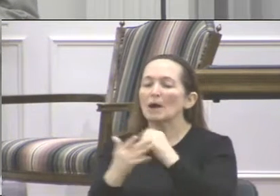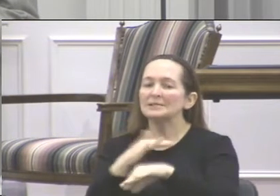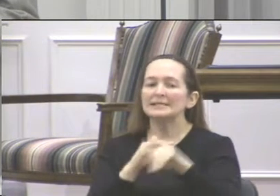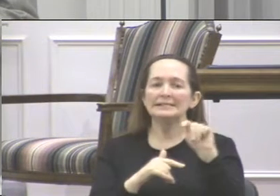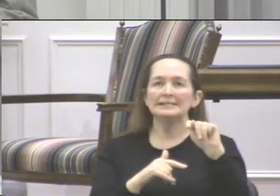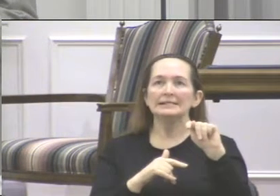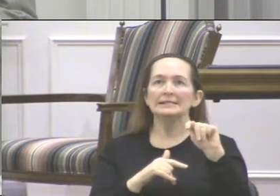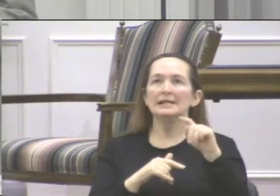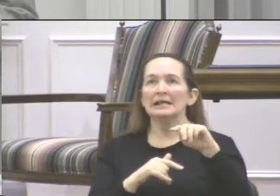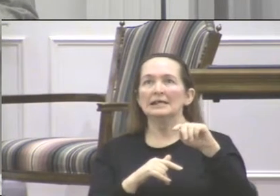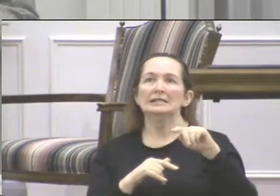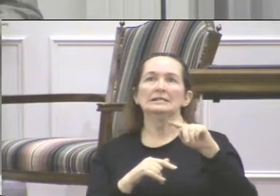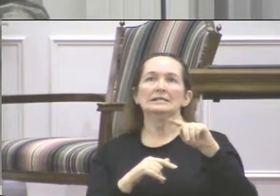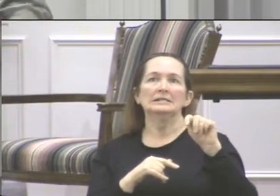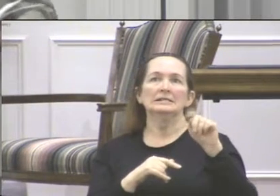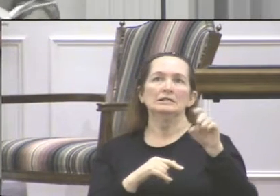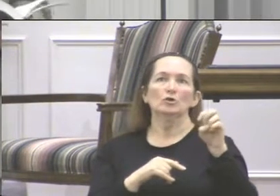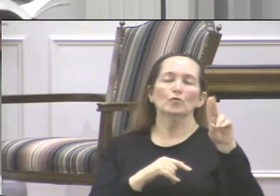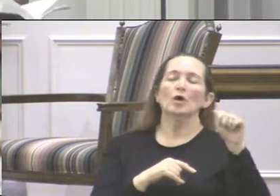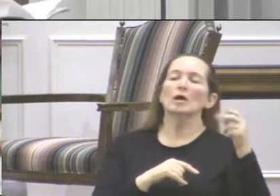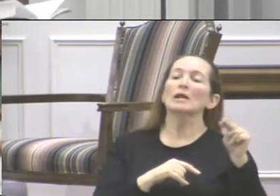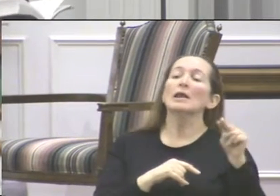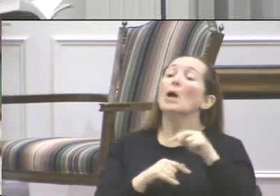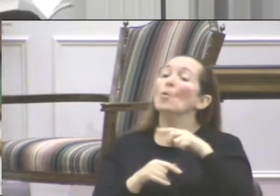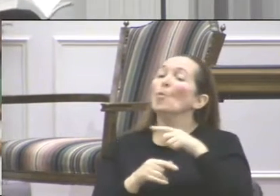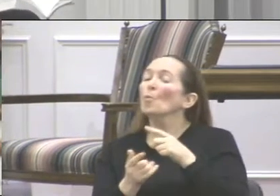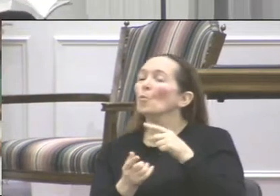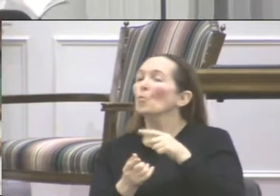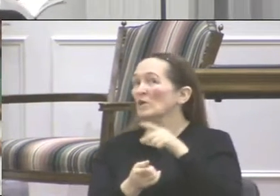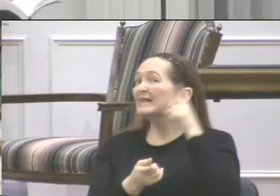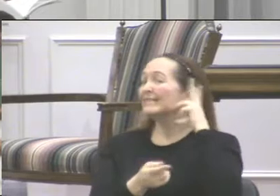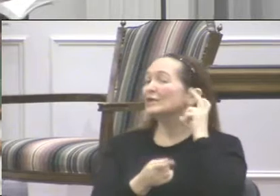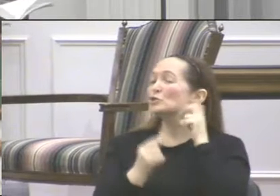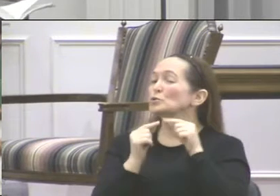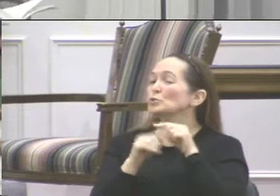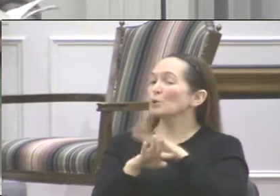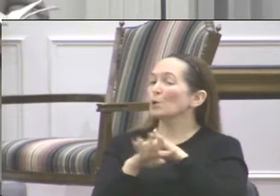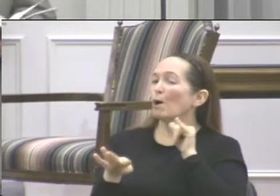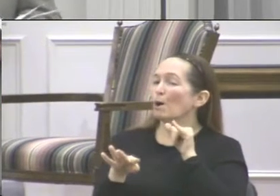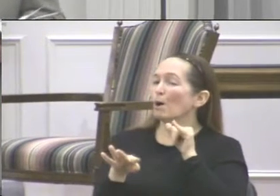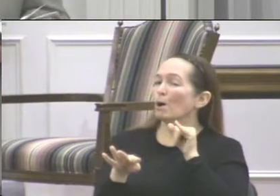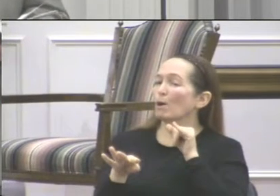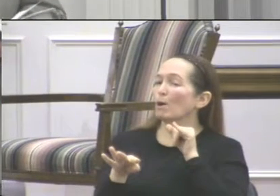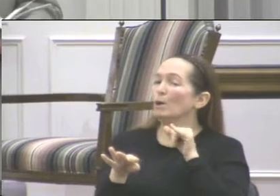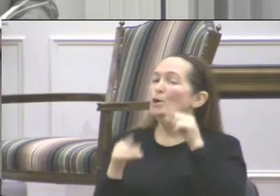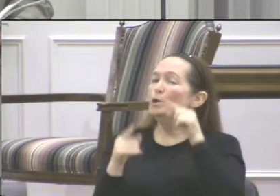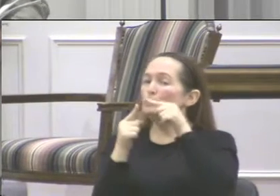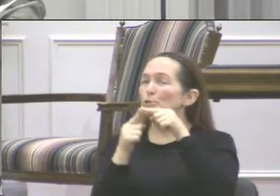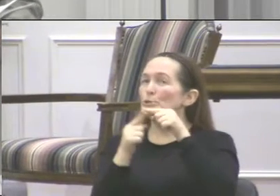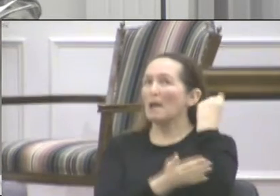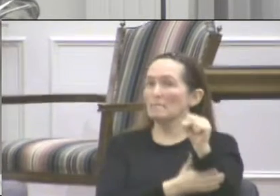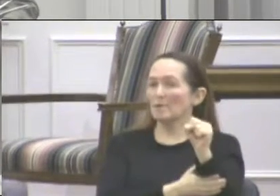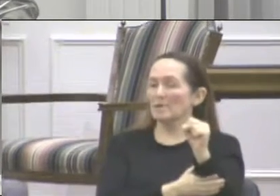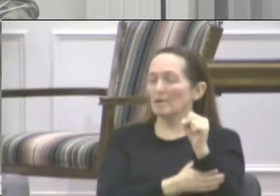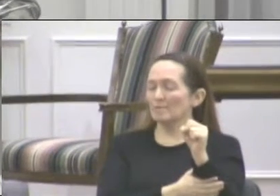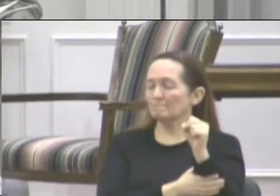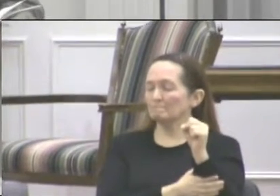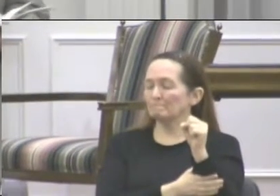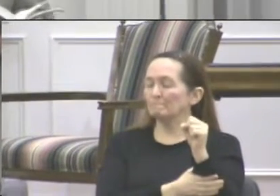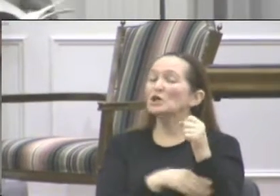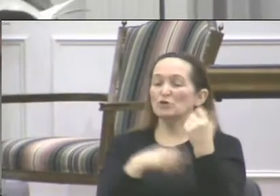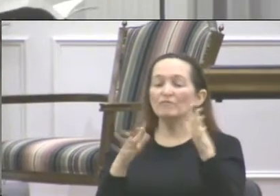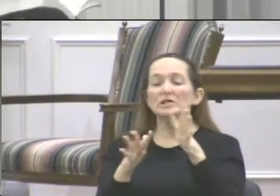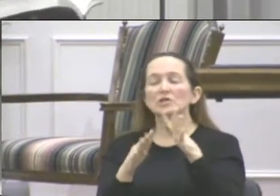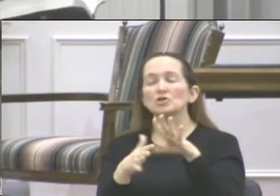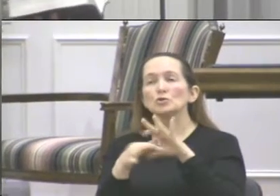But I want you to listen to this call that is issued to Abraham to finish this thought, because some people, I have, even